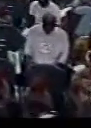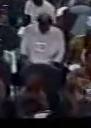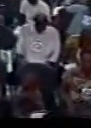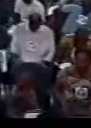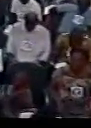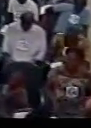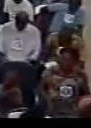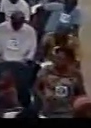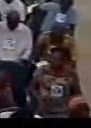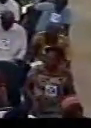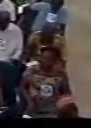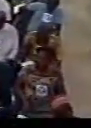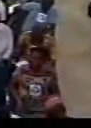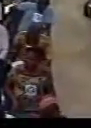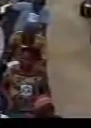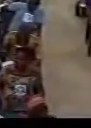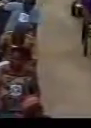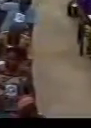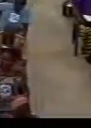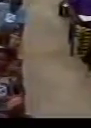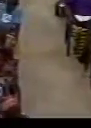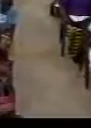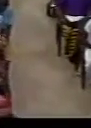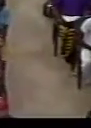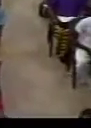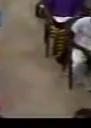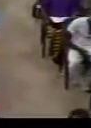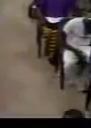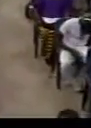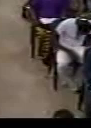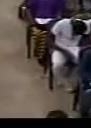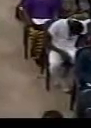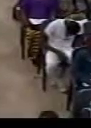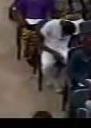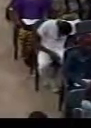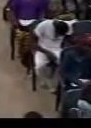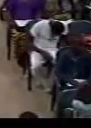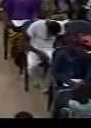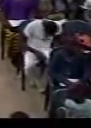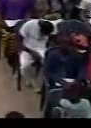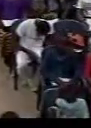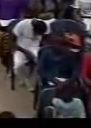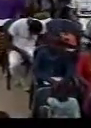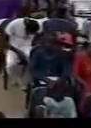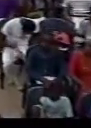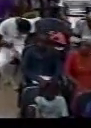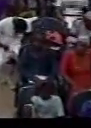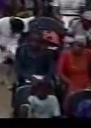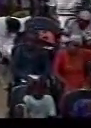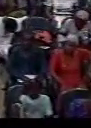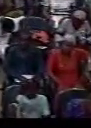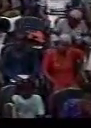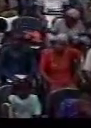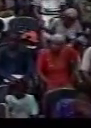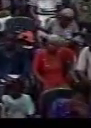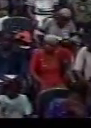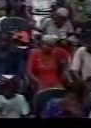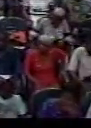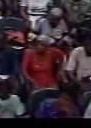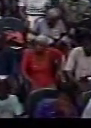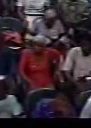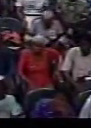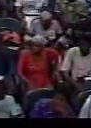him more. You will receive more from him during this retreat in Jesus' name. And